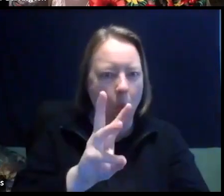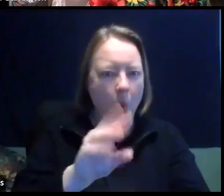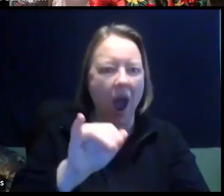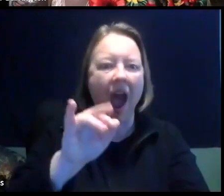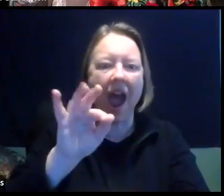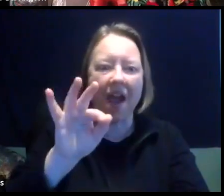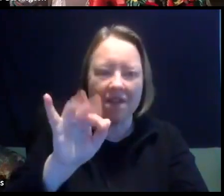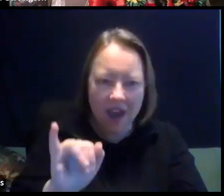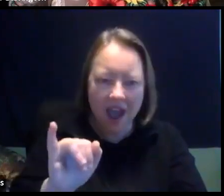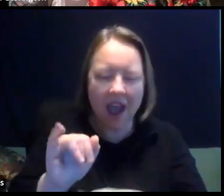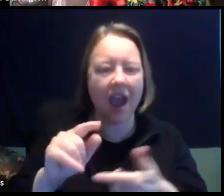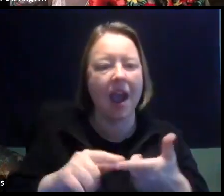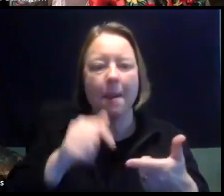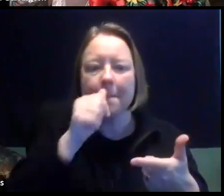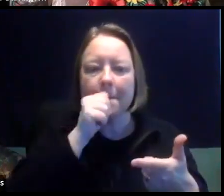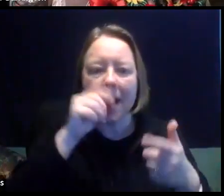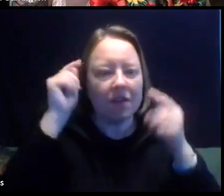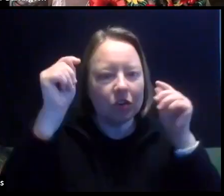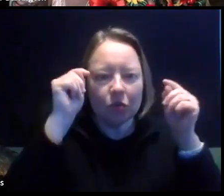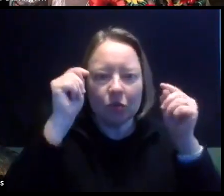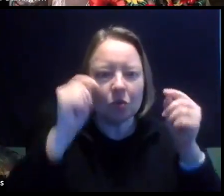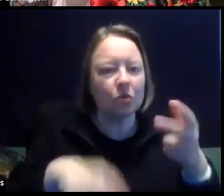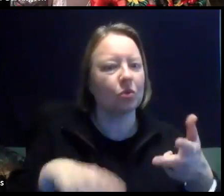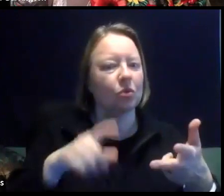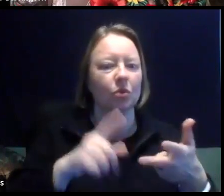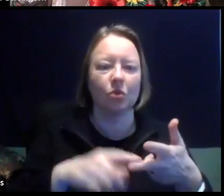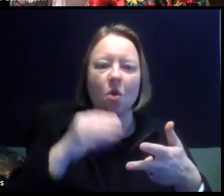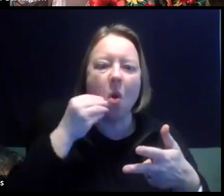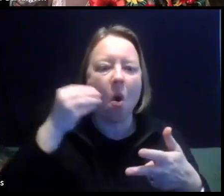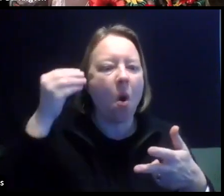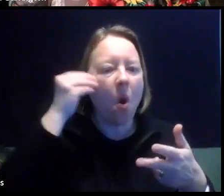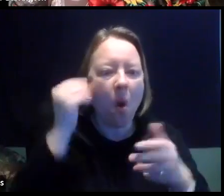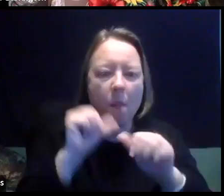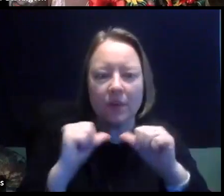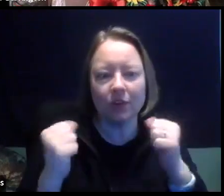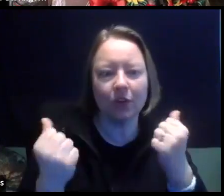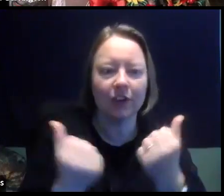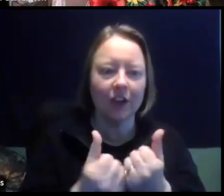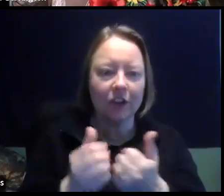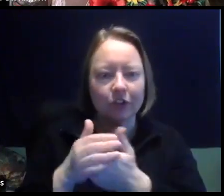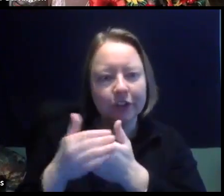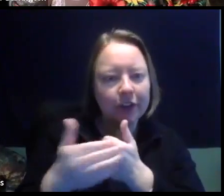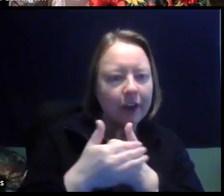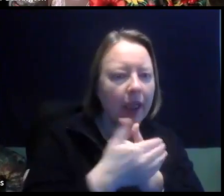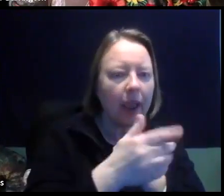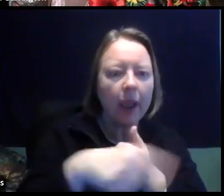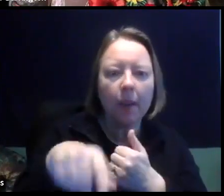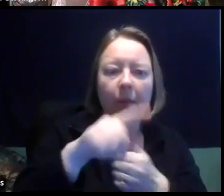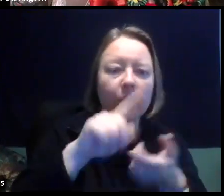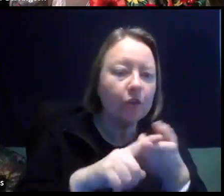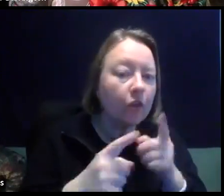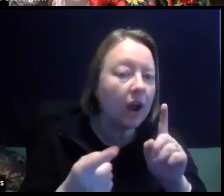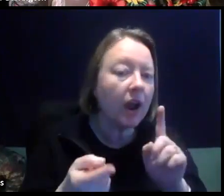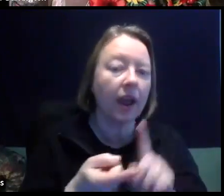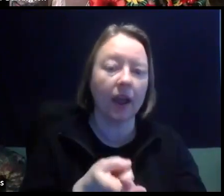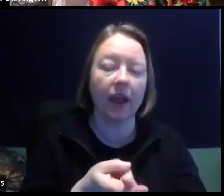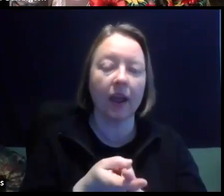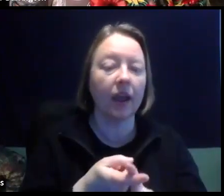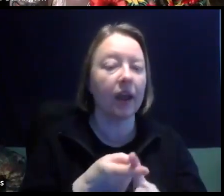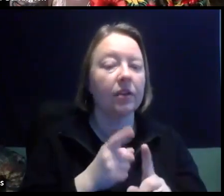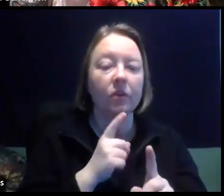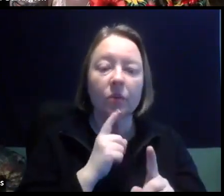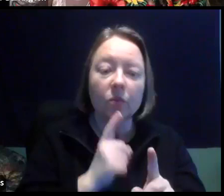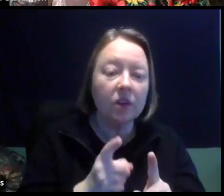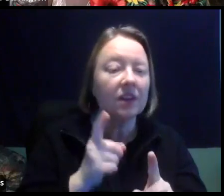private tutors, create a home association of neighbors and friends to really traverse this